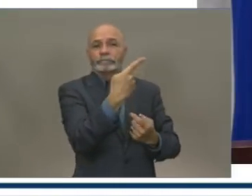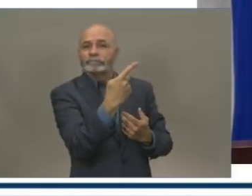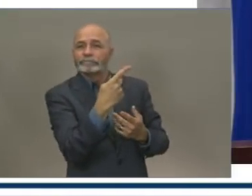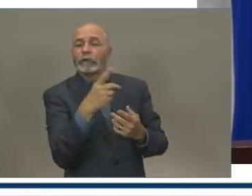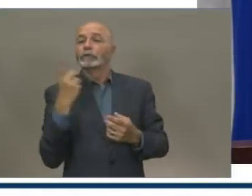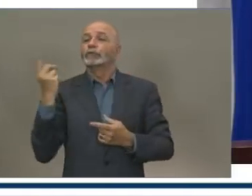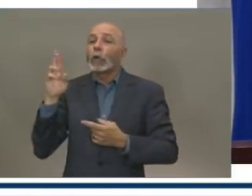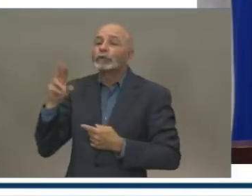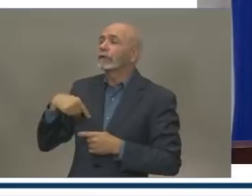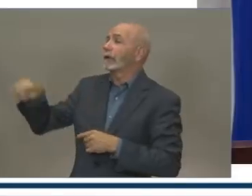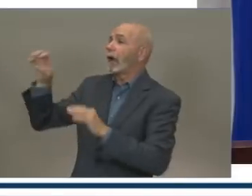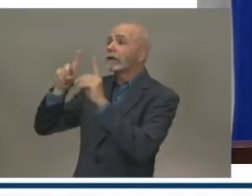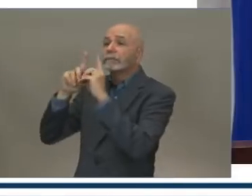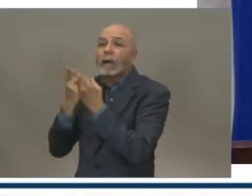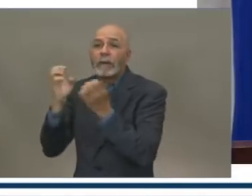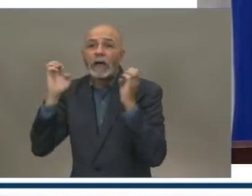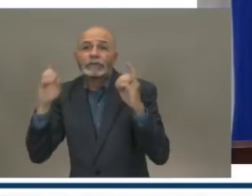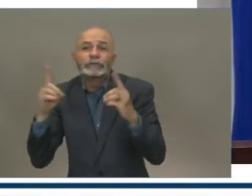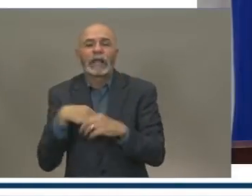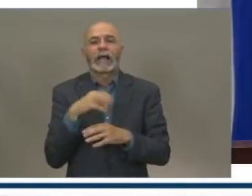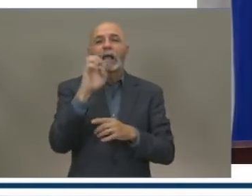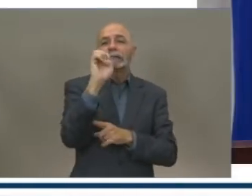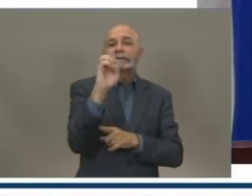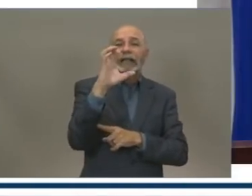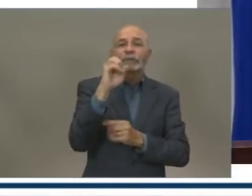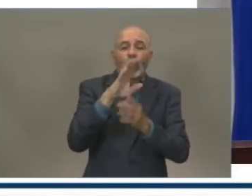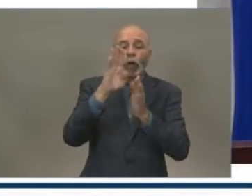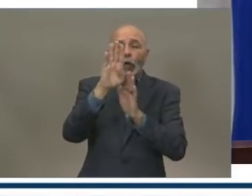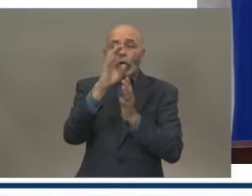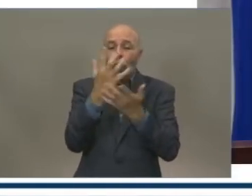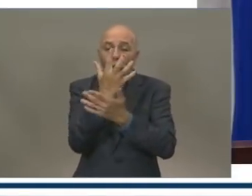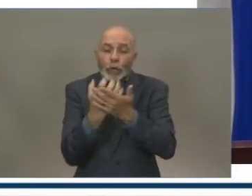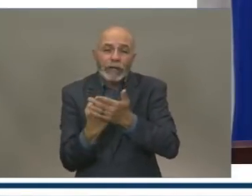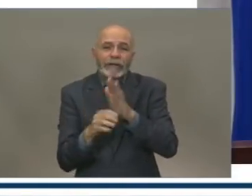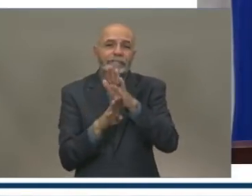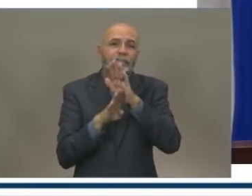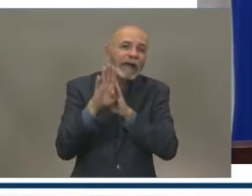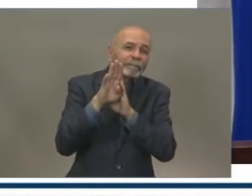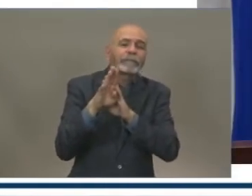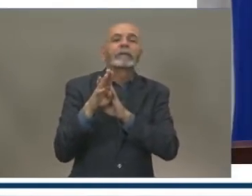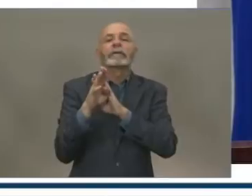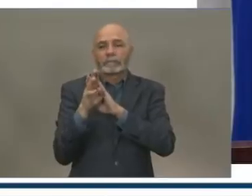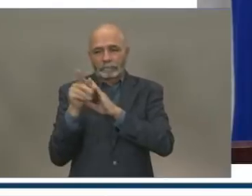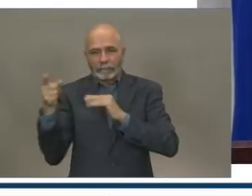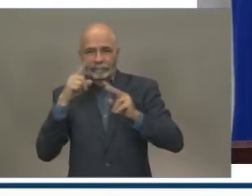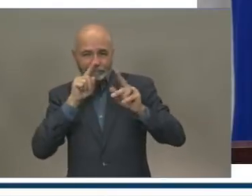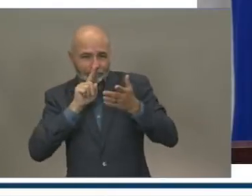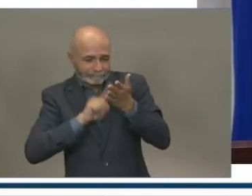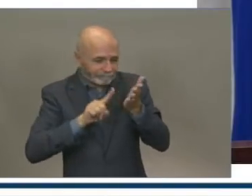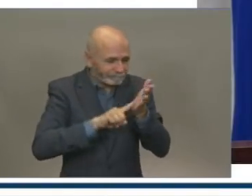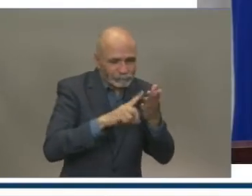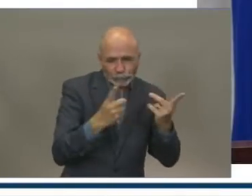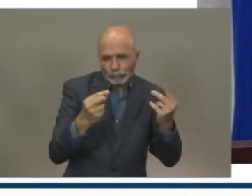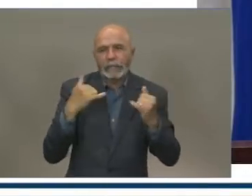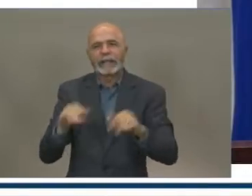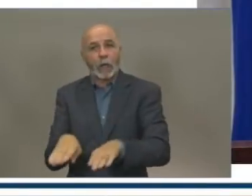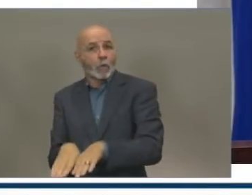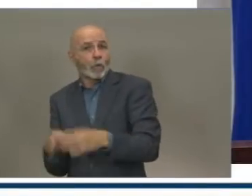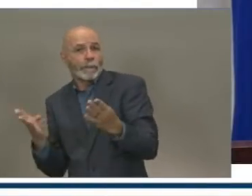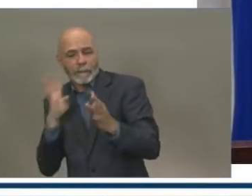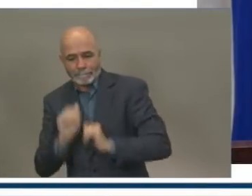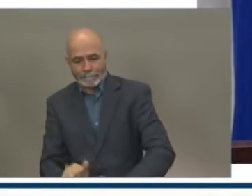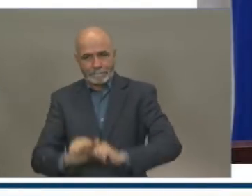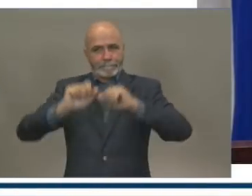Childhood Development will assess when other students can safely come back to their classrooms. We want this to happen as soon